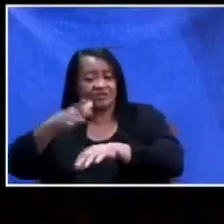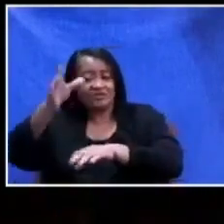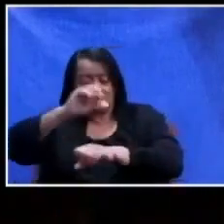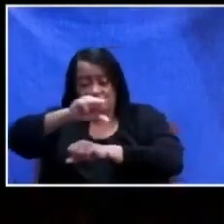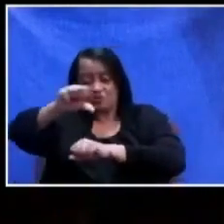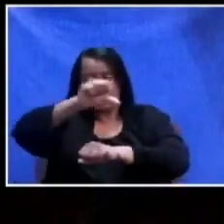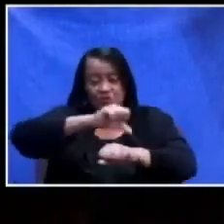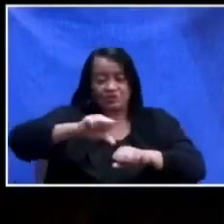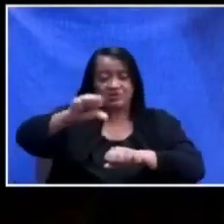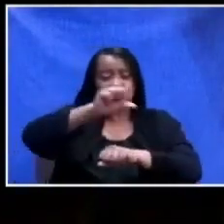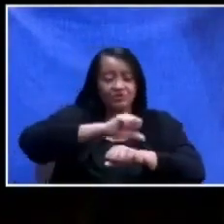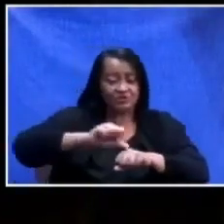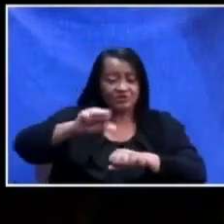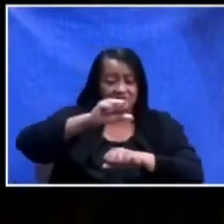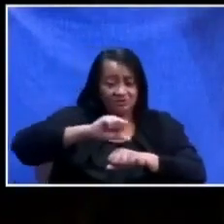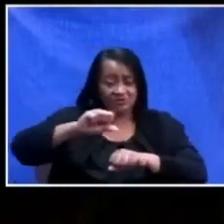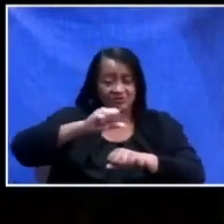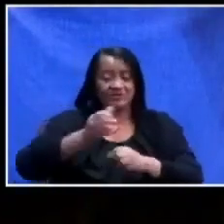anointed.